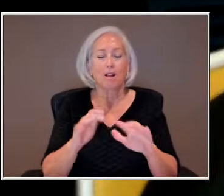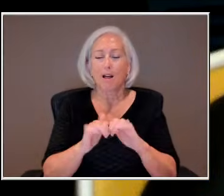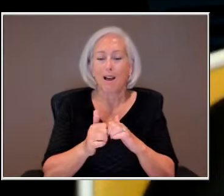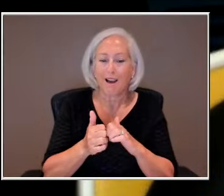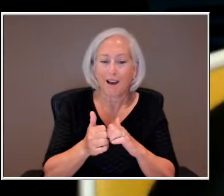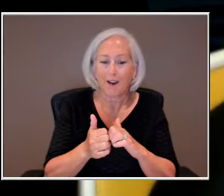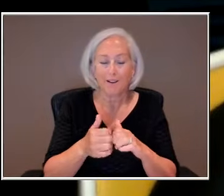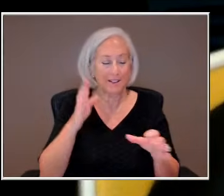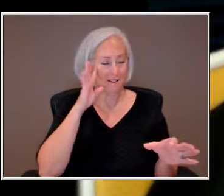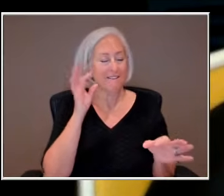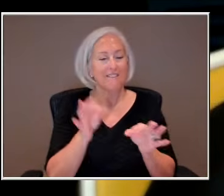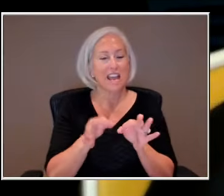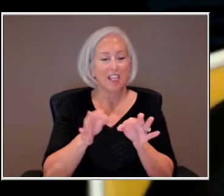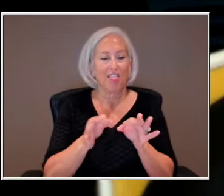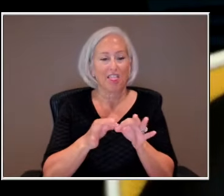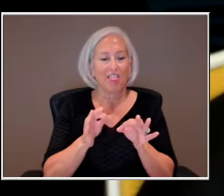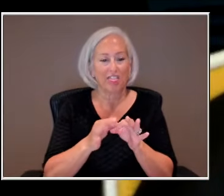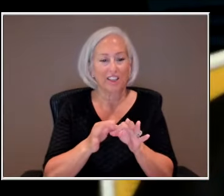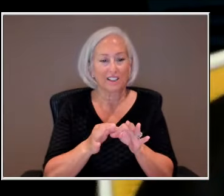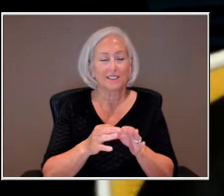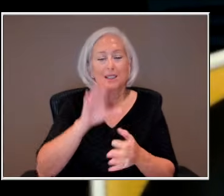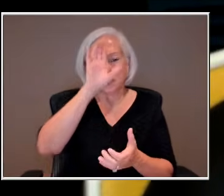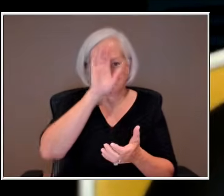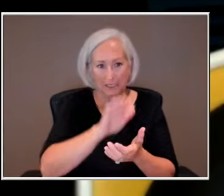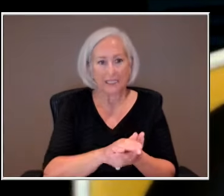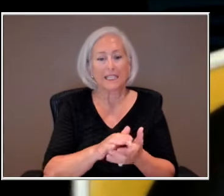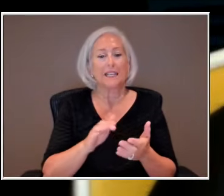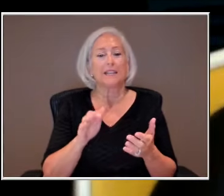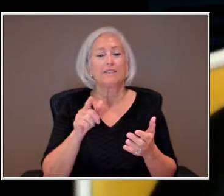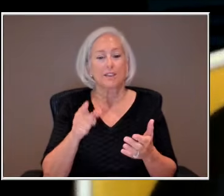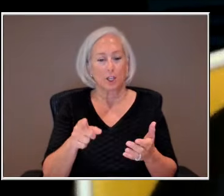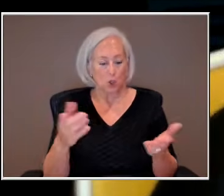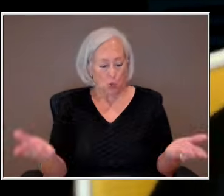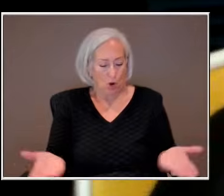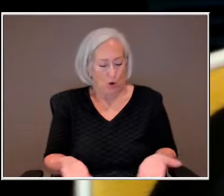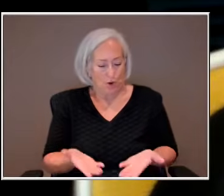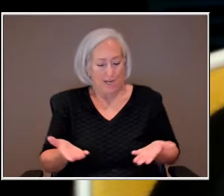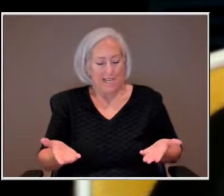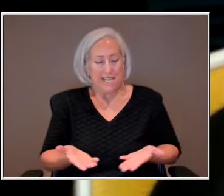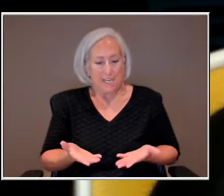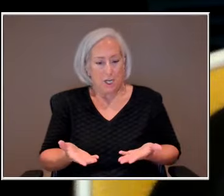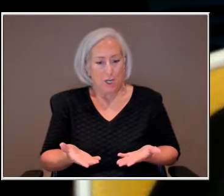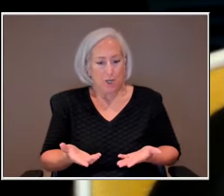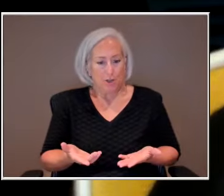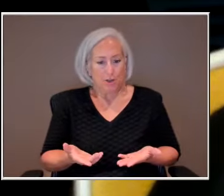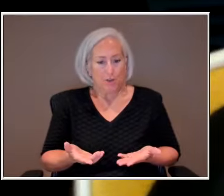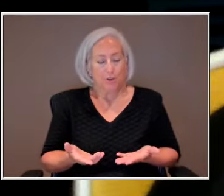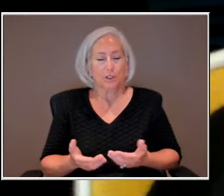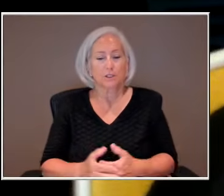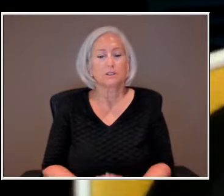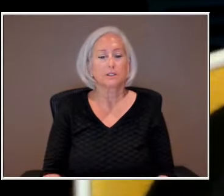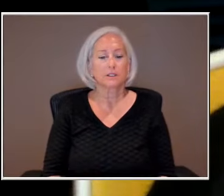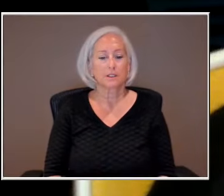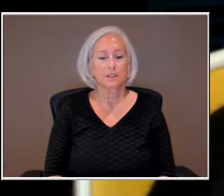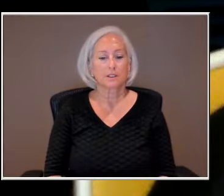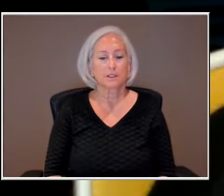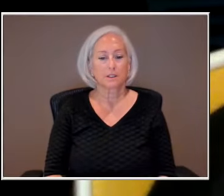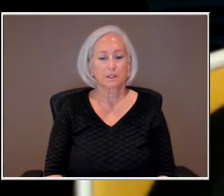Just really actually believing that you're healed. And just